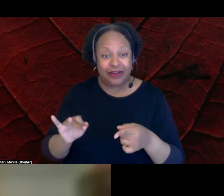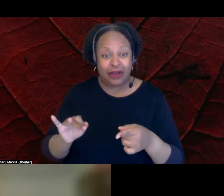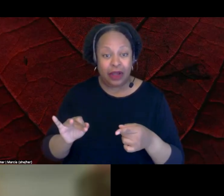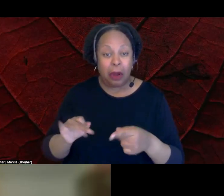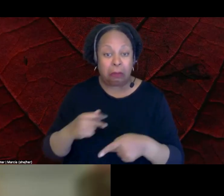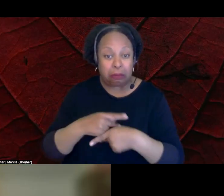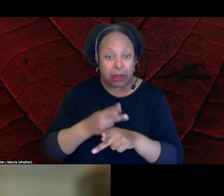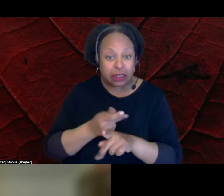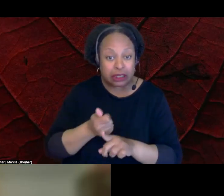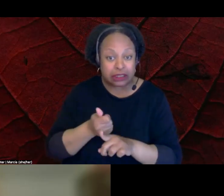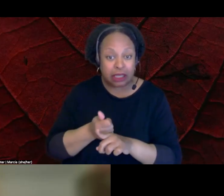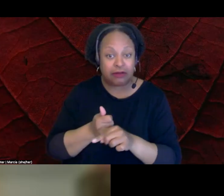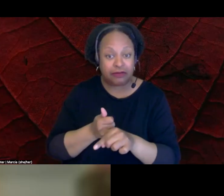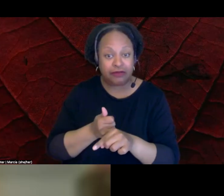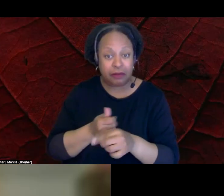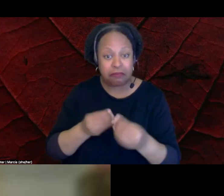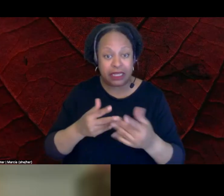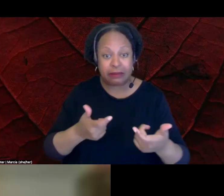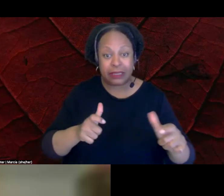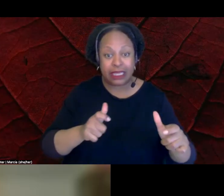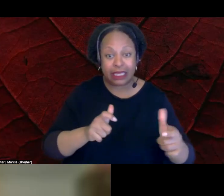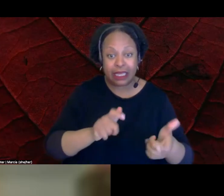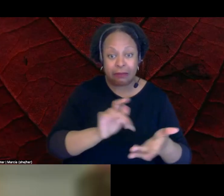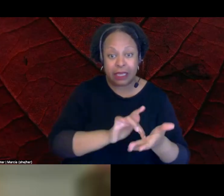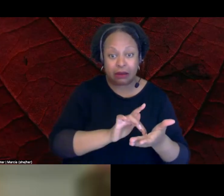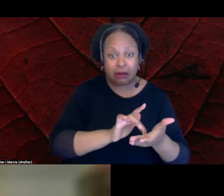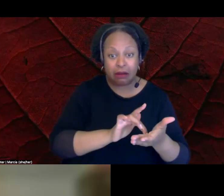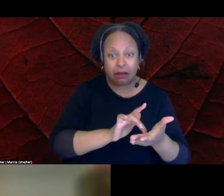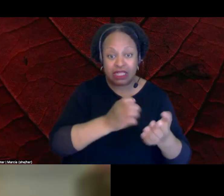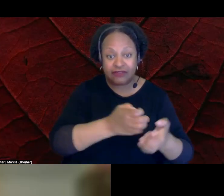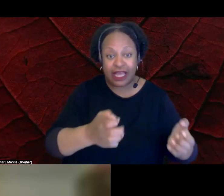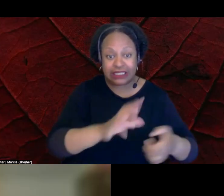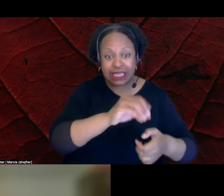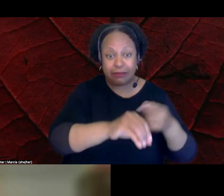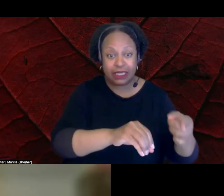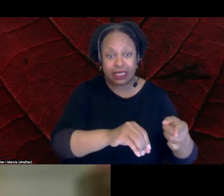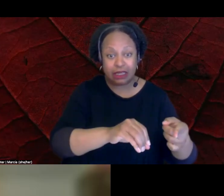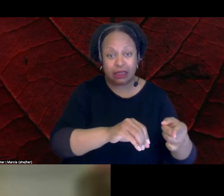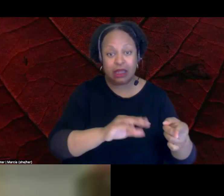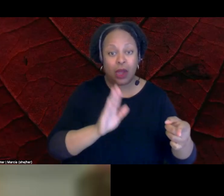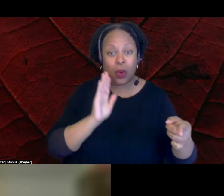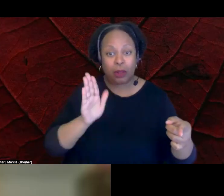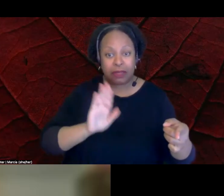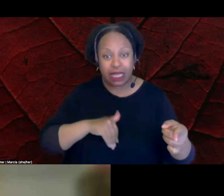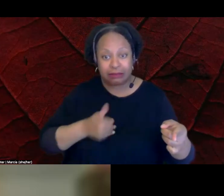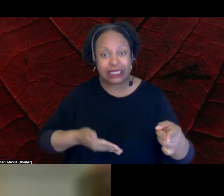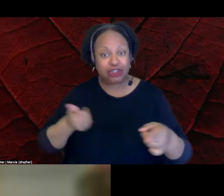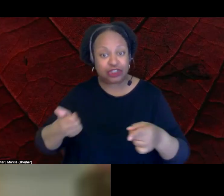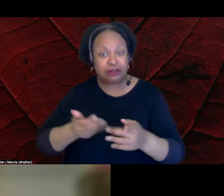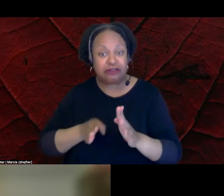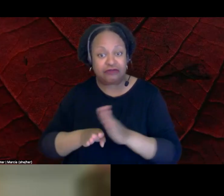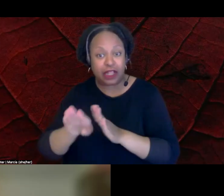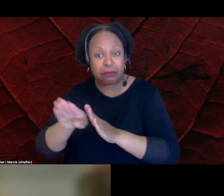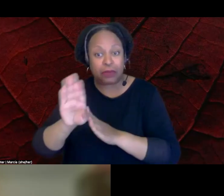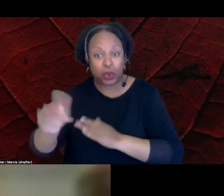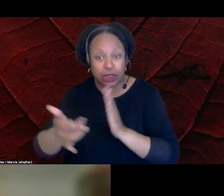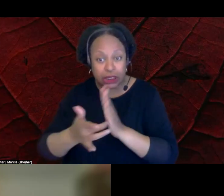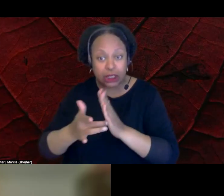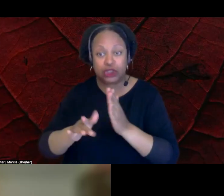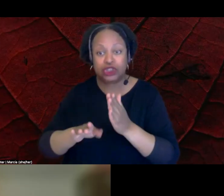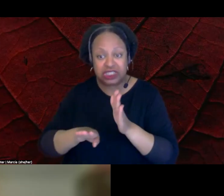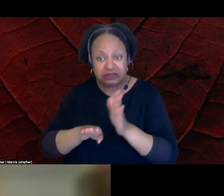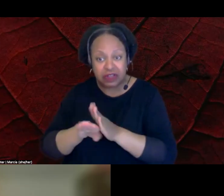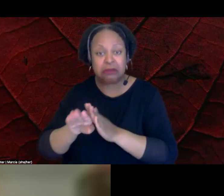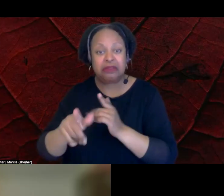that several large medical device companies are going to be very upset with your development and your technology, and you're going